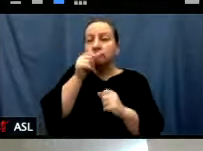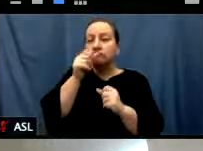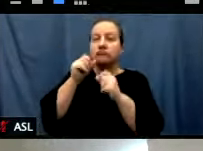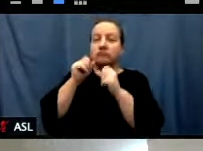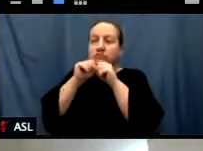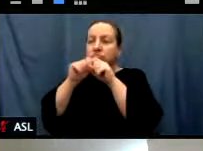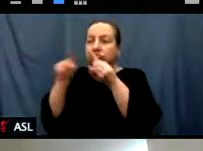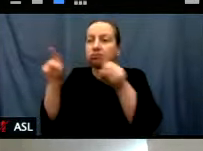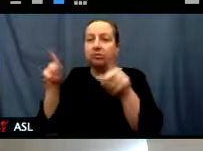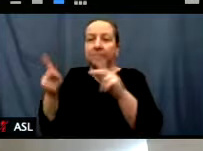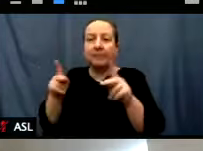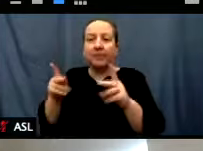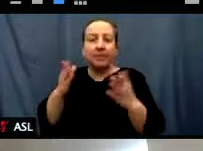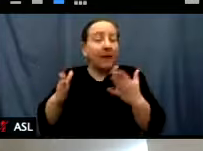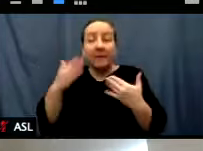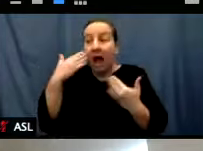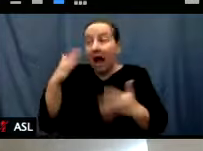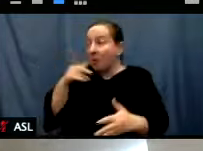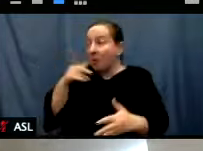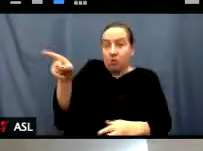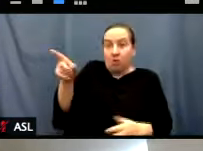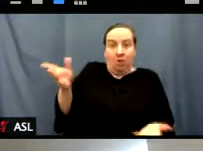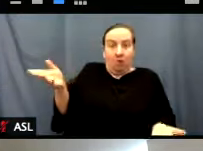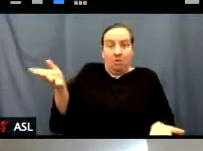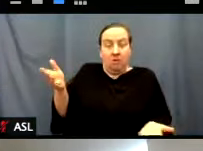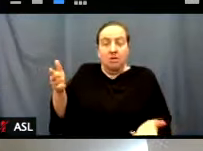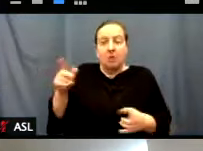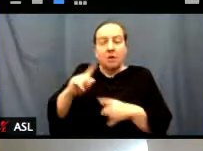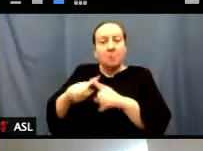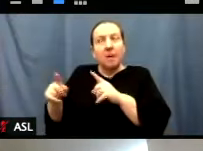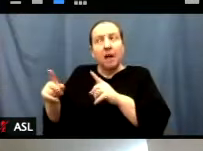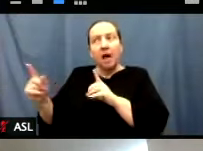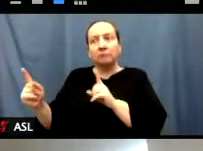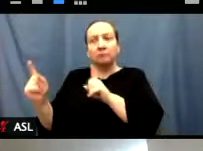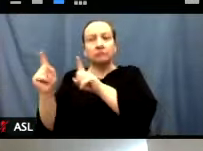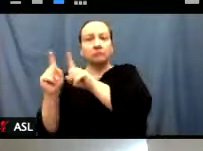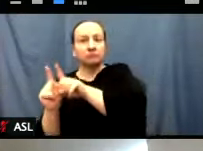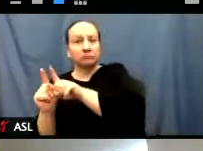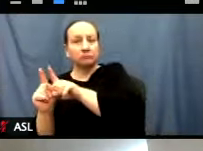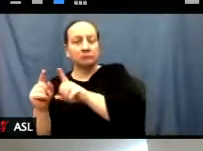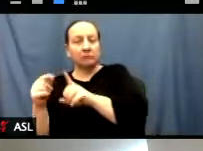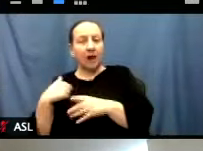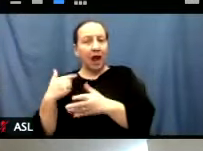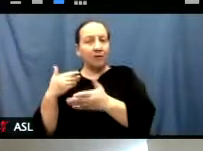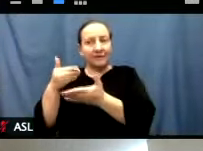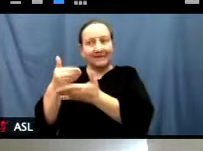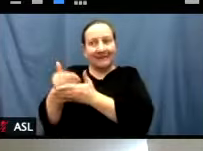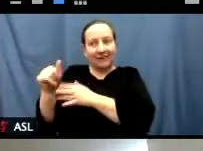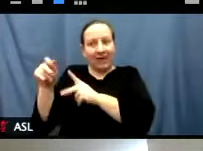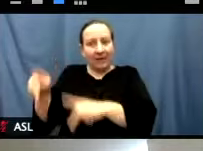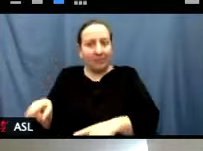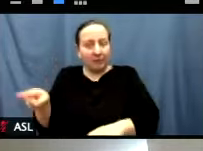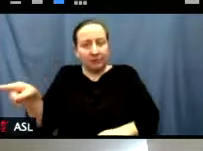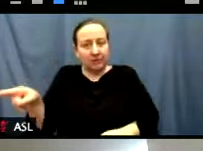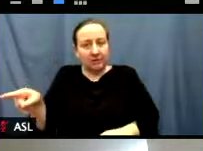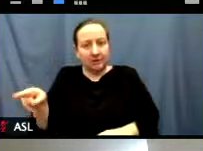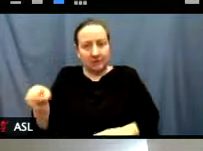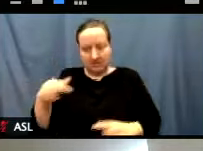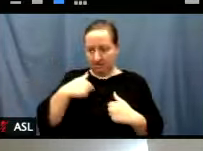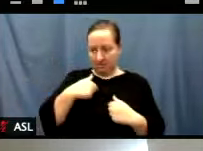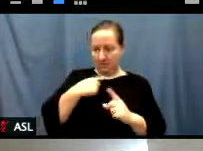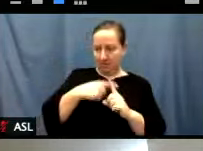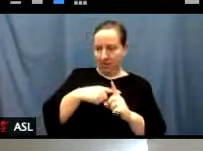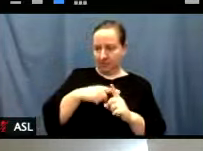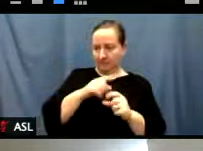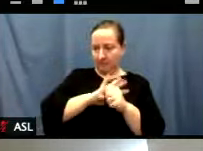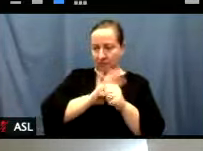that they might not even know that they've been in close proximity to somebody who's tested positive for COVID. So one